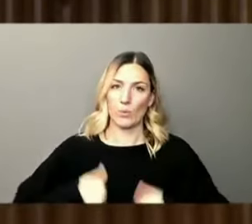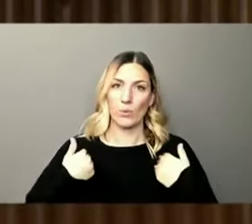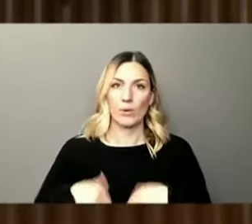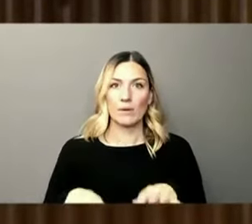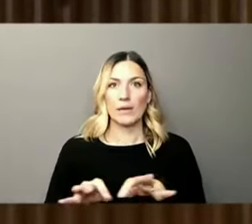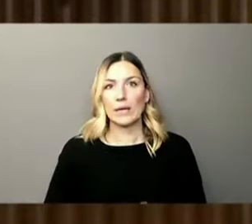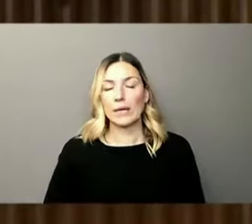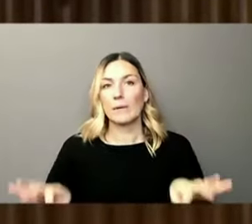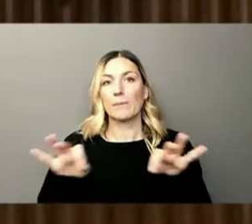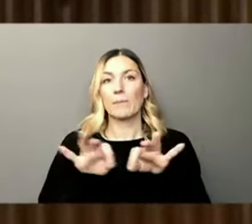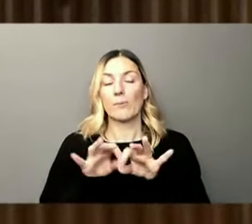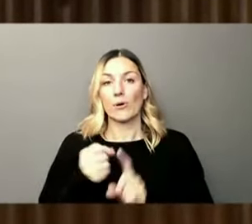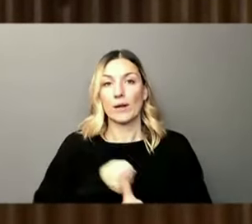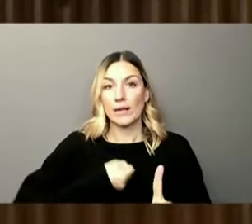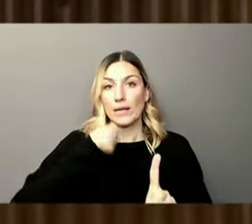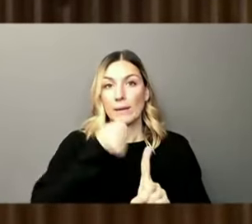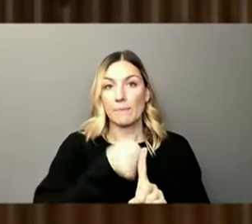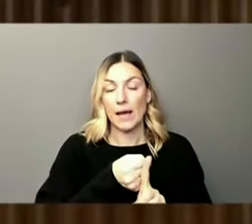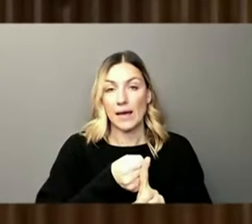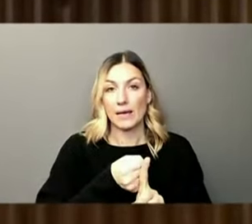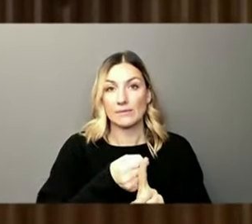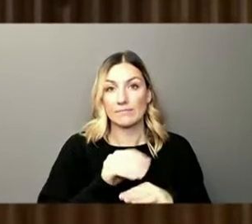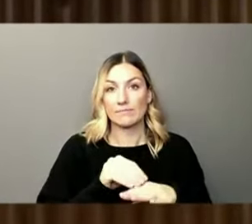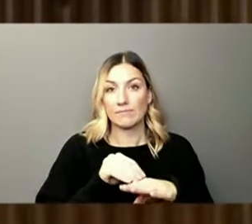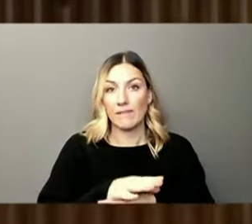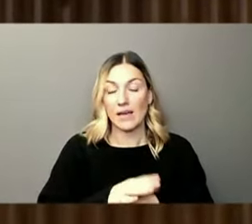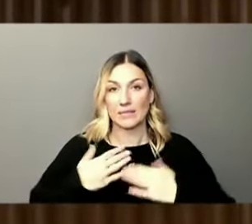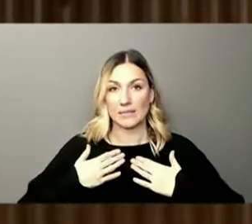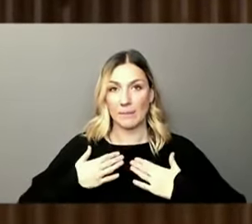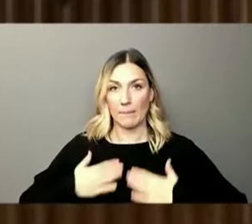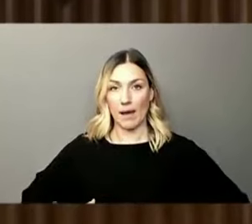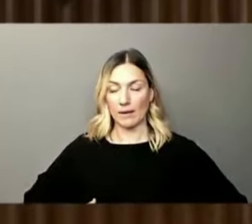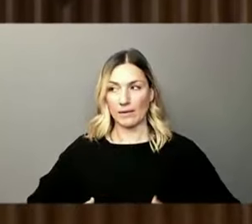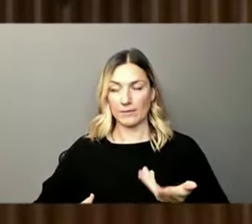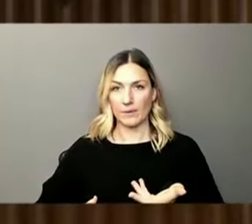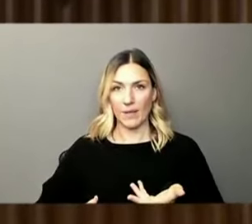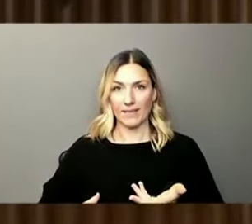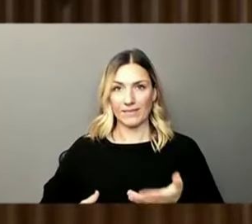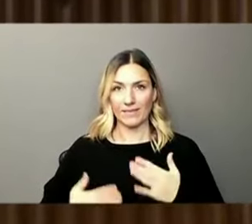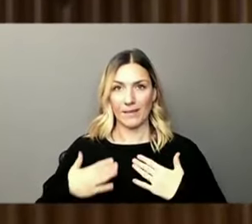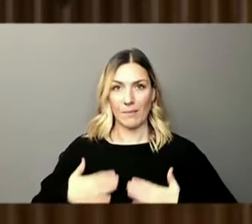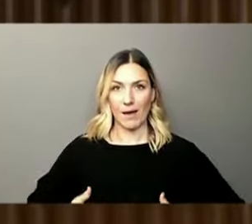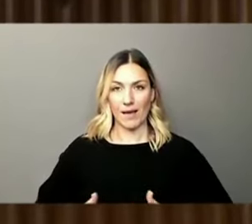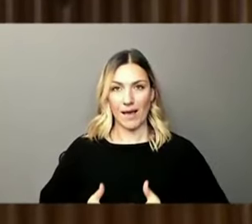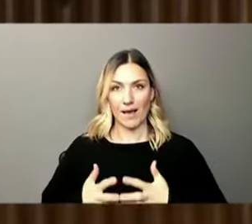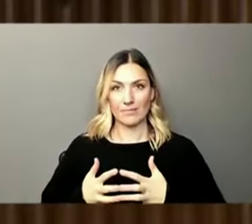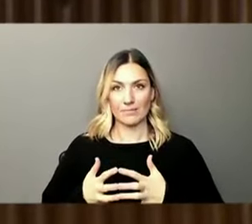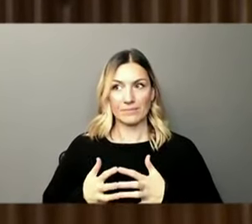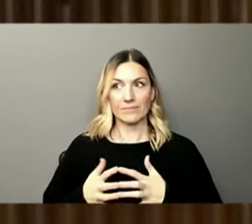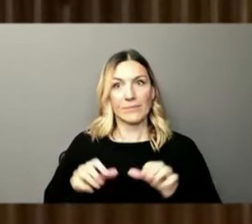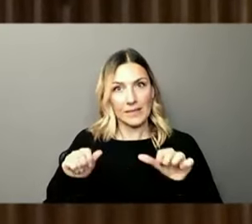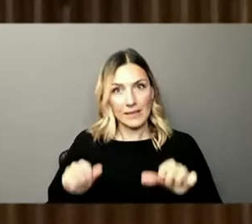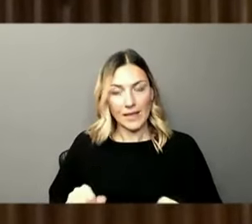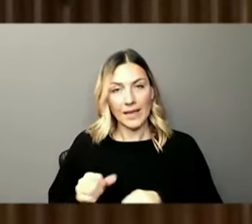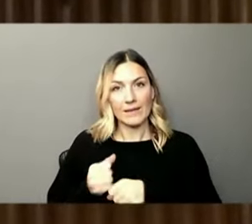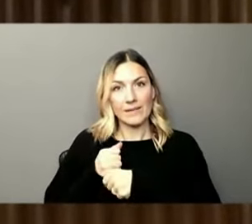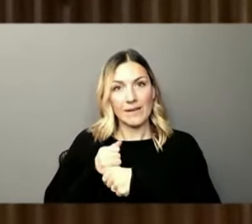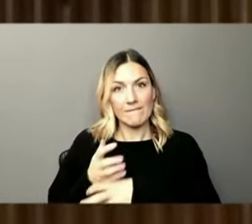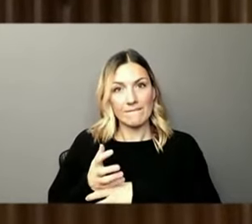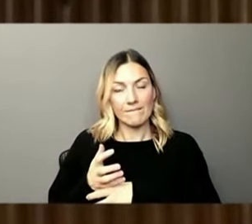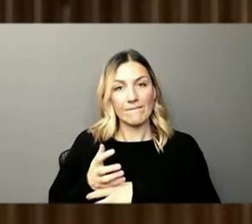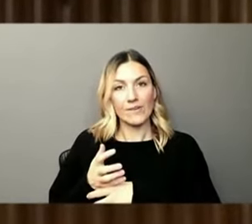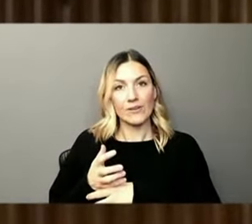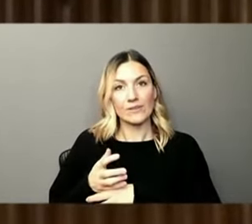impacts on the body. Well, the body has a lot of impact on the mind.